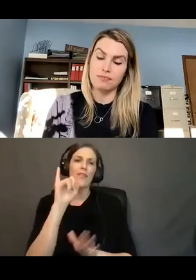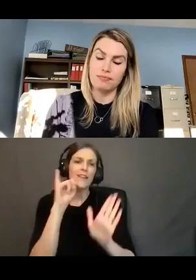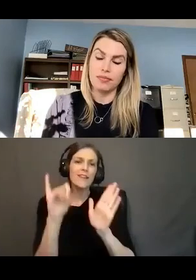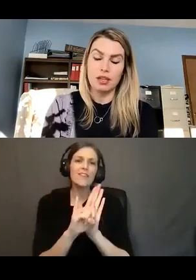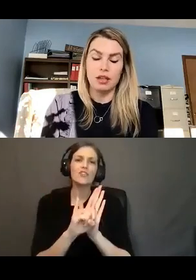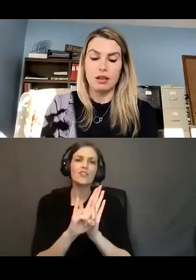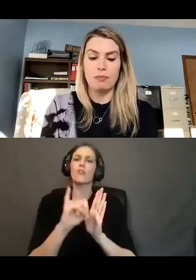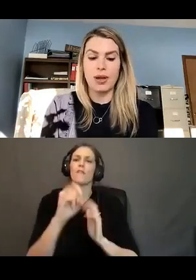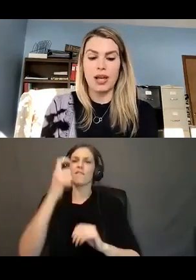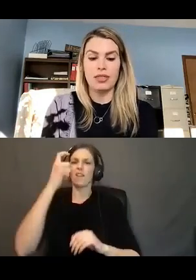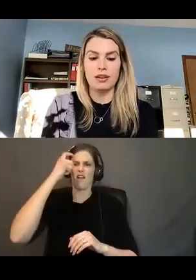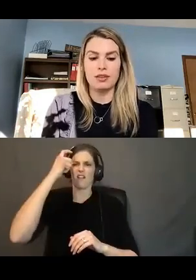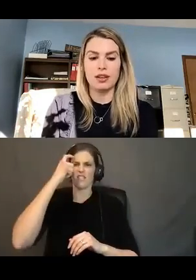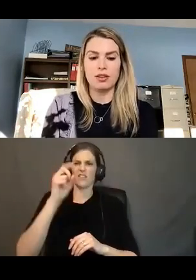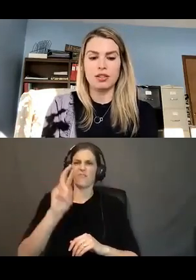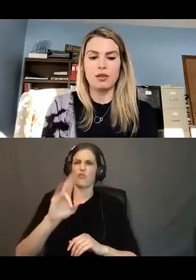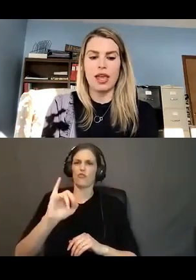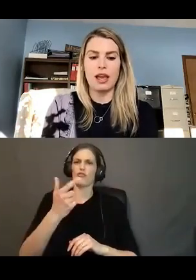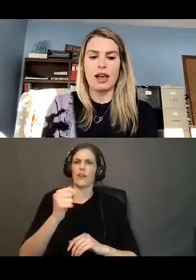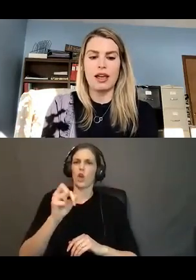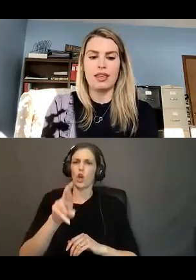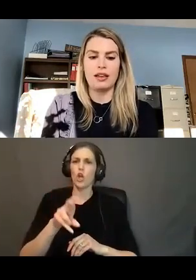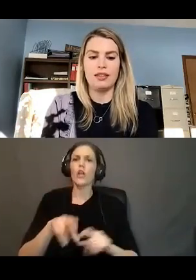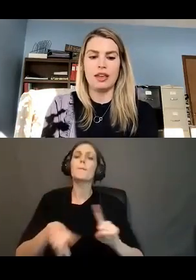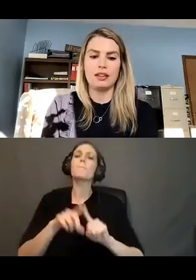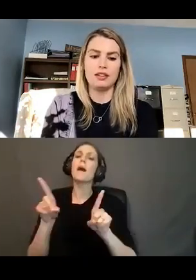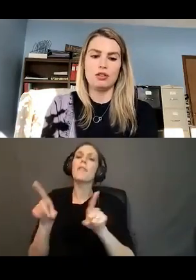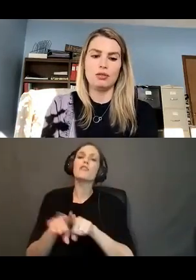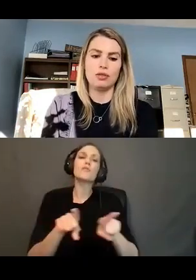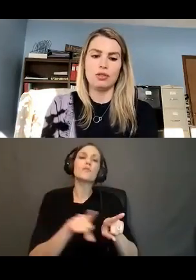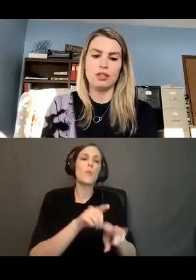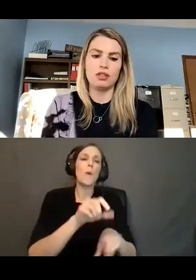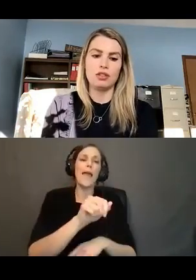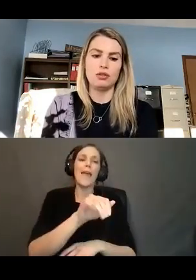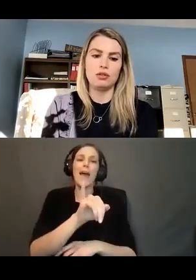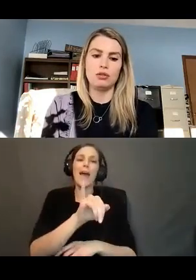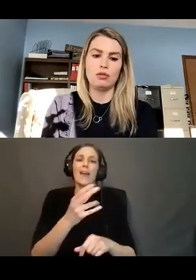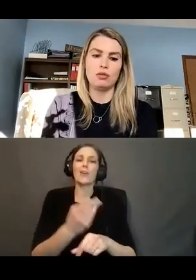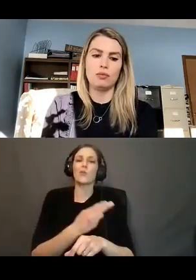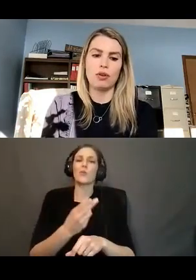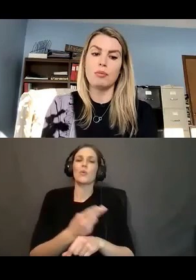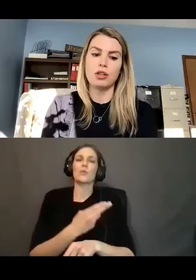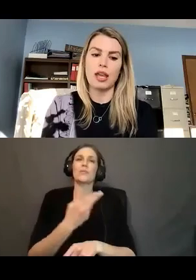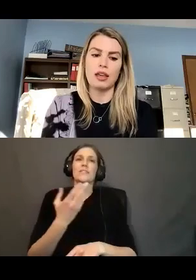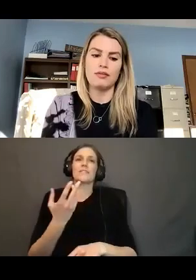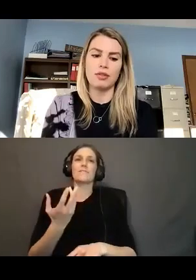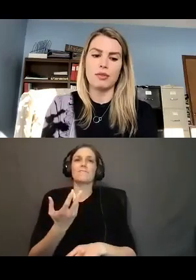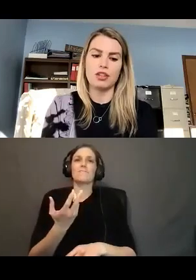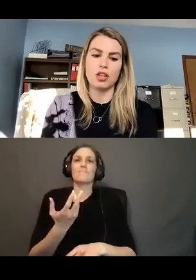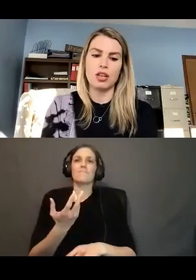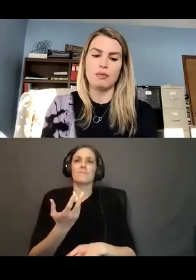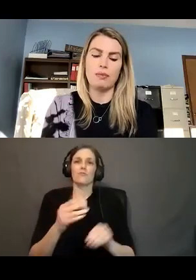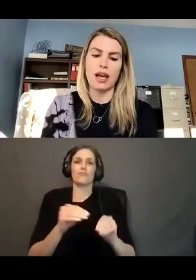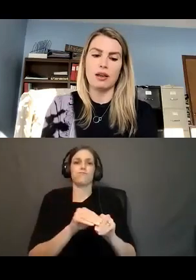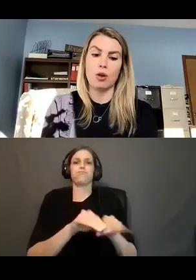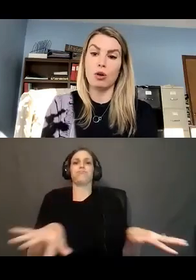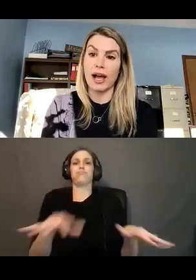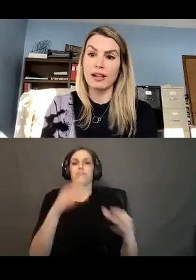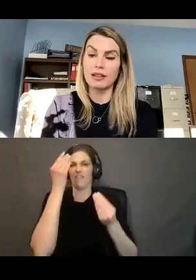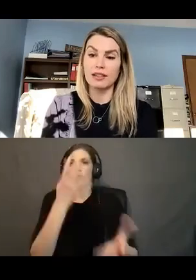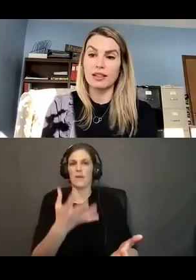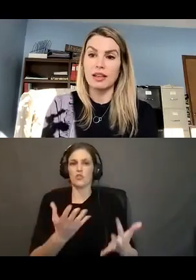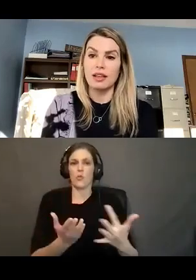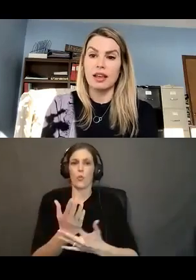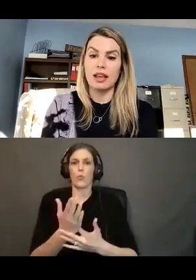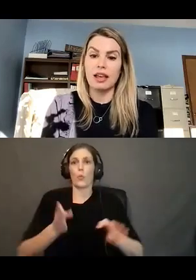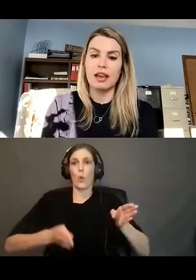rigor. But there's also AI that then is used to promulgate information by